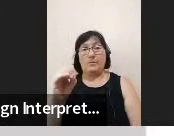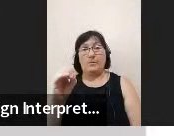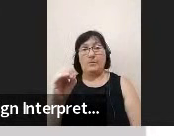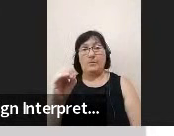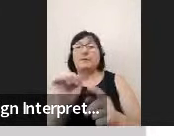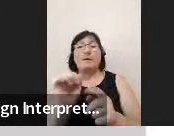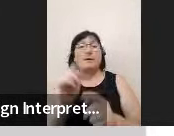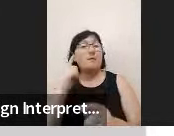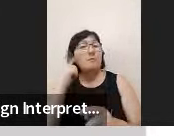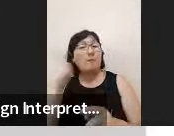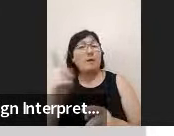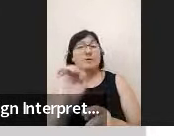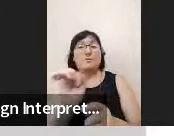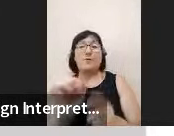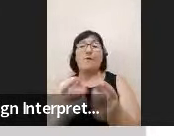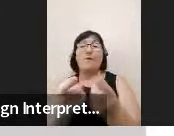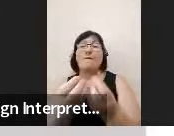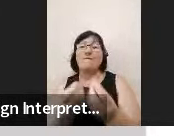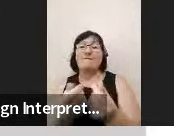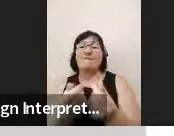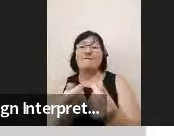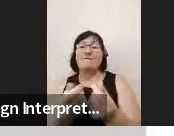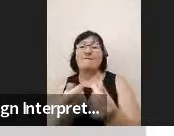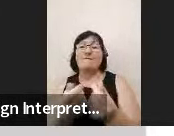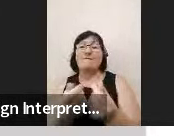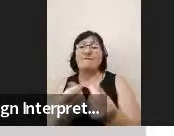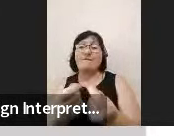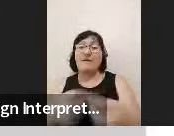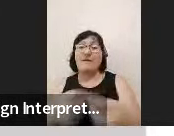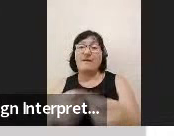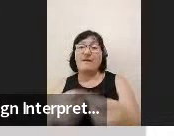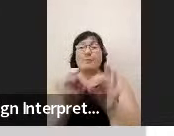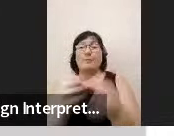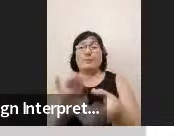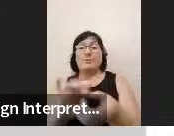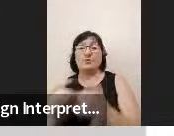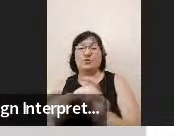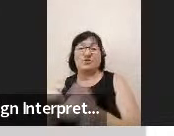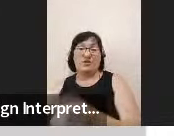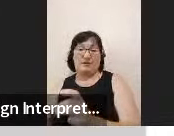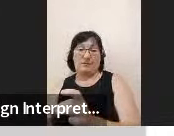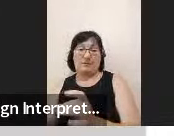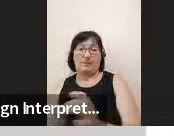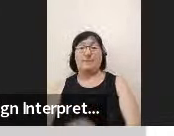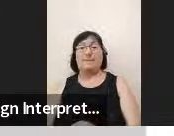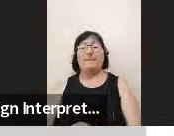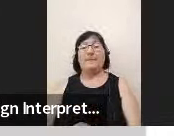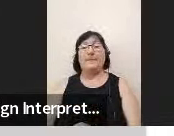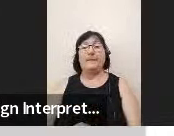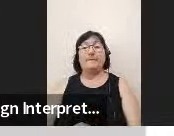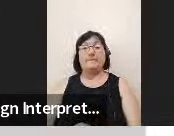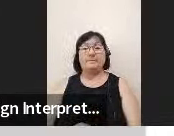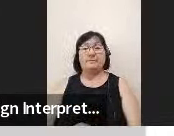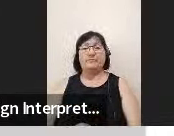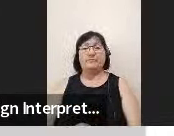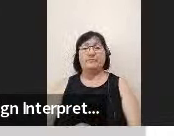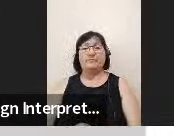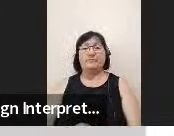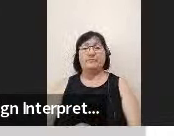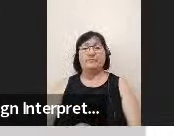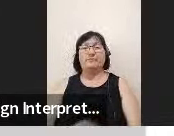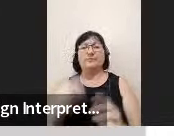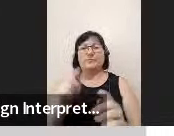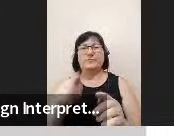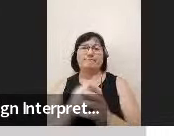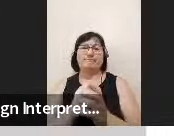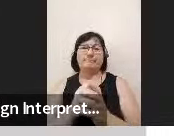So ladies and gentlemen, there are international drivers that this program is based on. And we thought that tonight, let us share